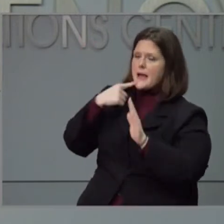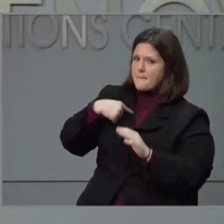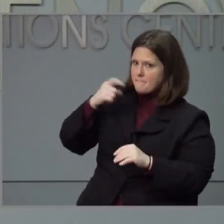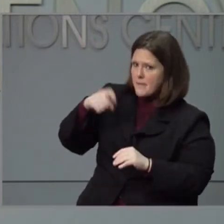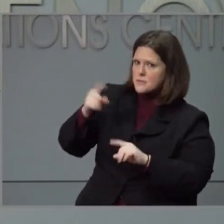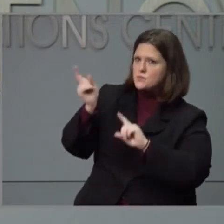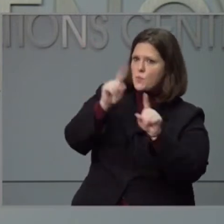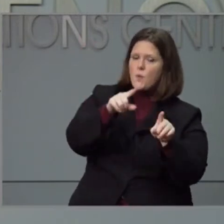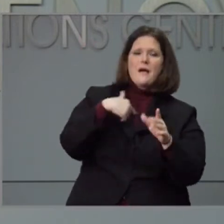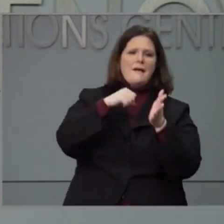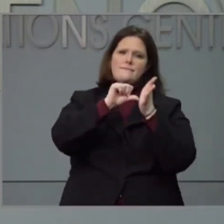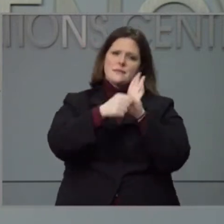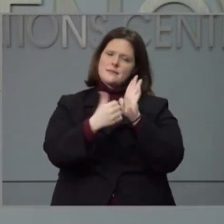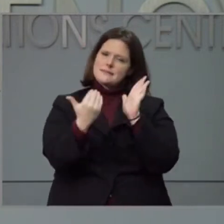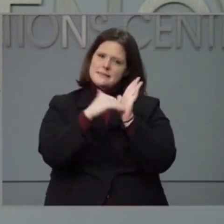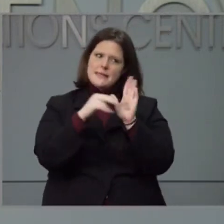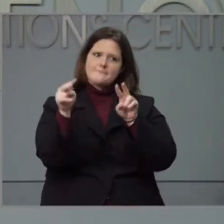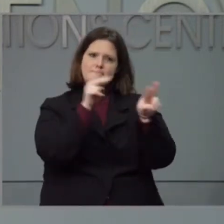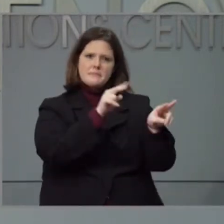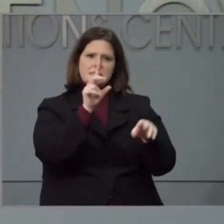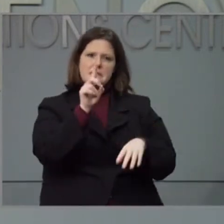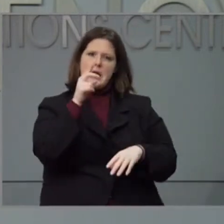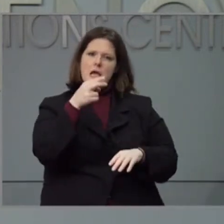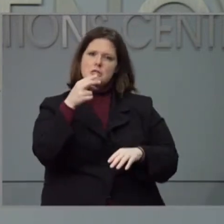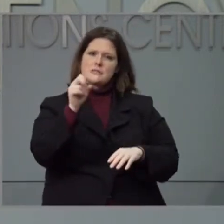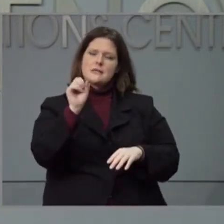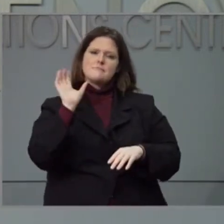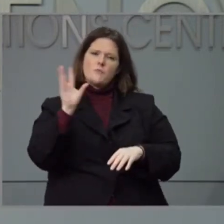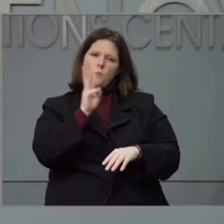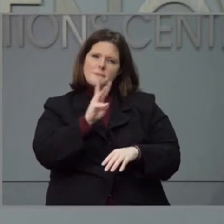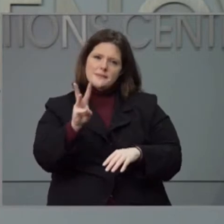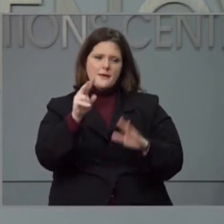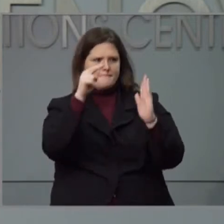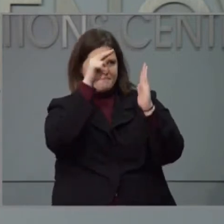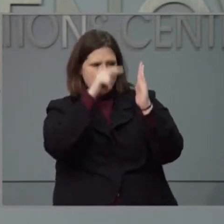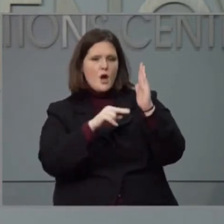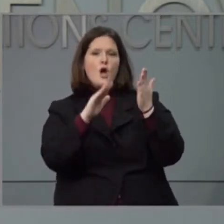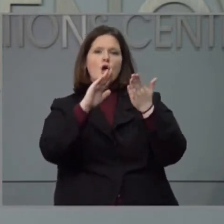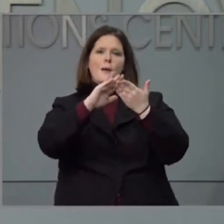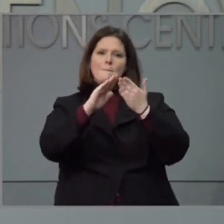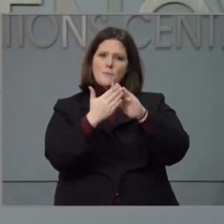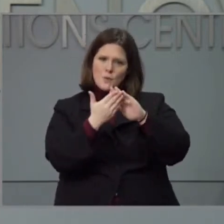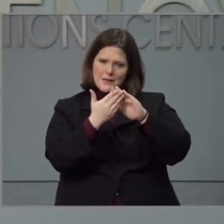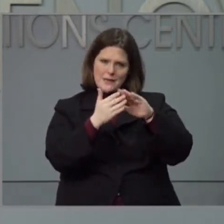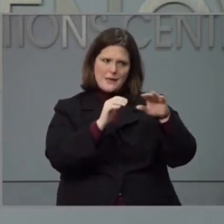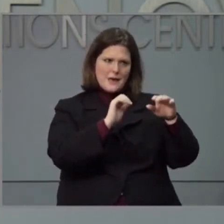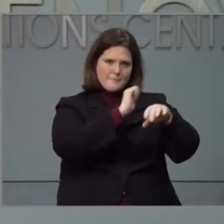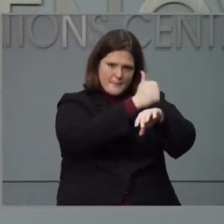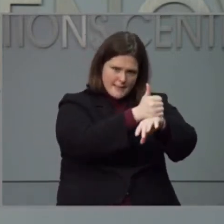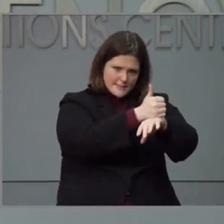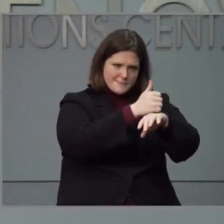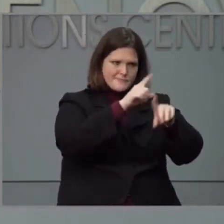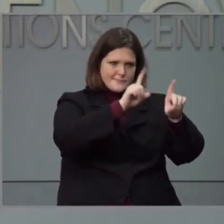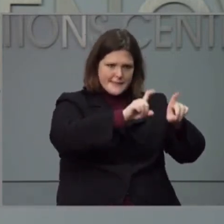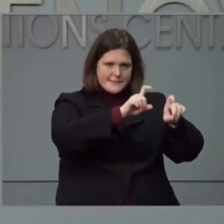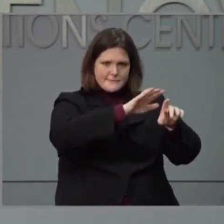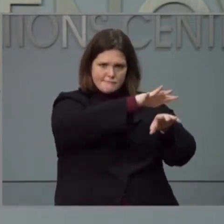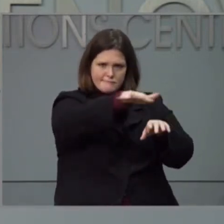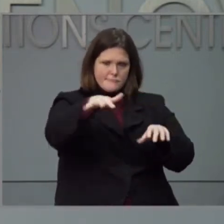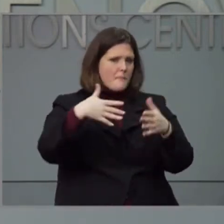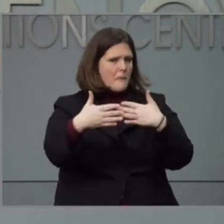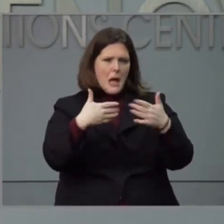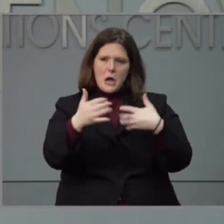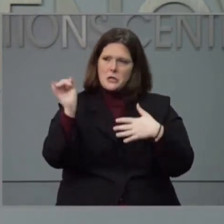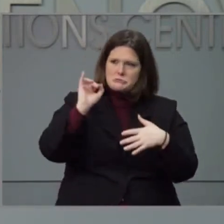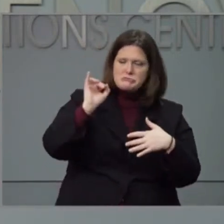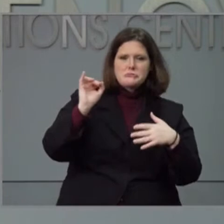to go to our website and look for our community-based testing sites, which are free regardless of whether or not you have insurance.